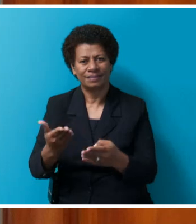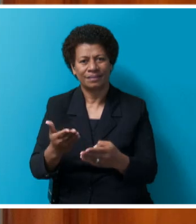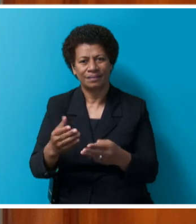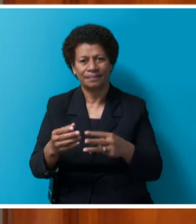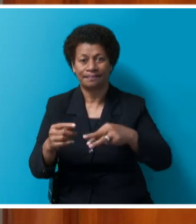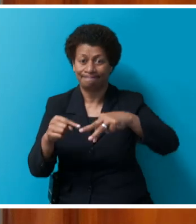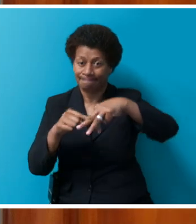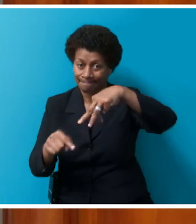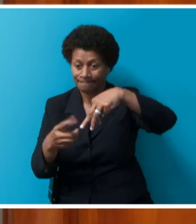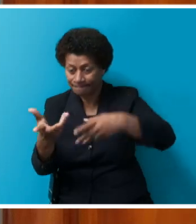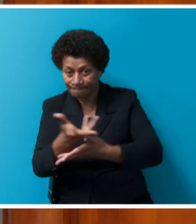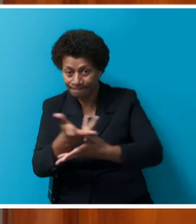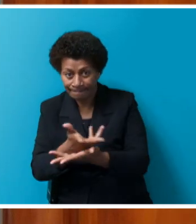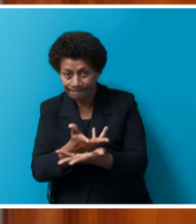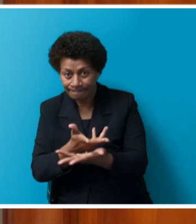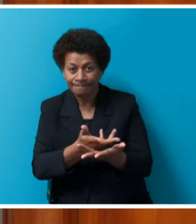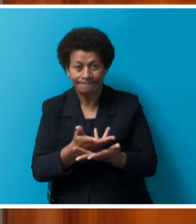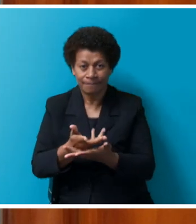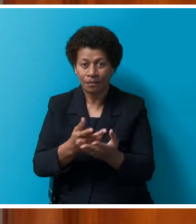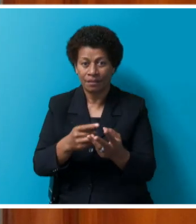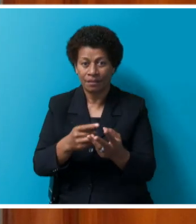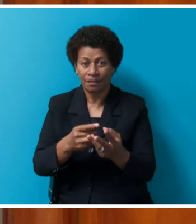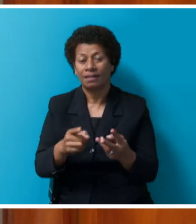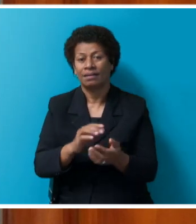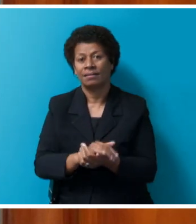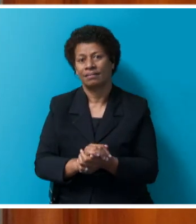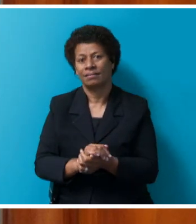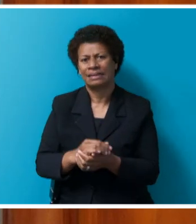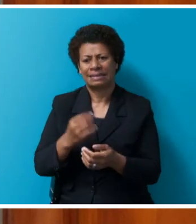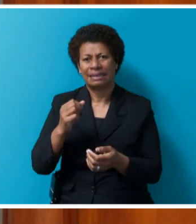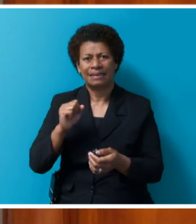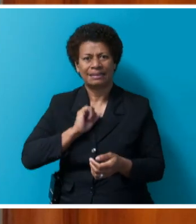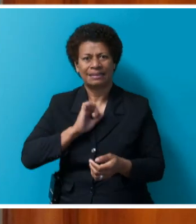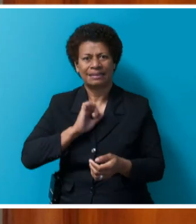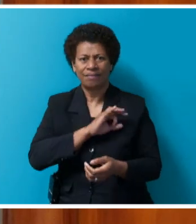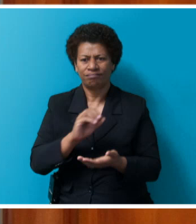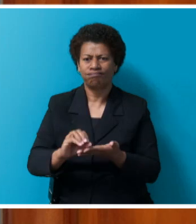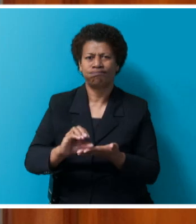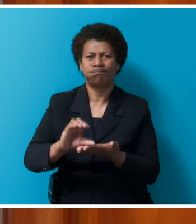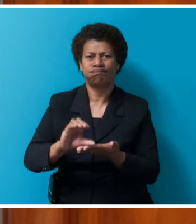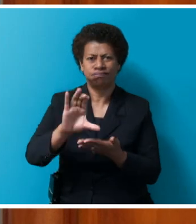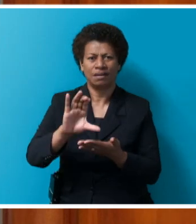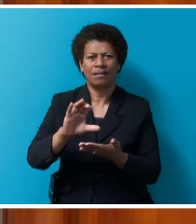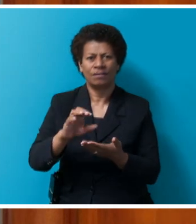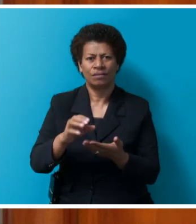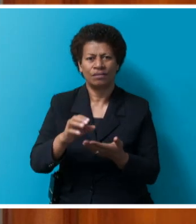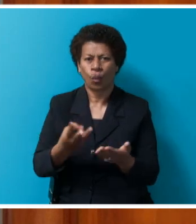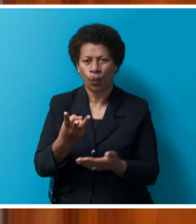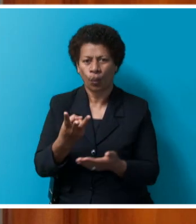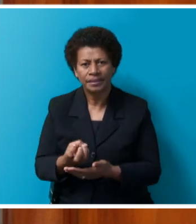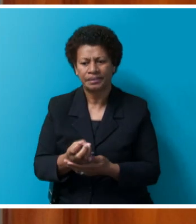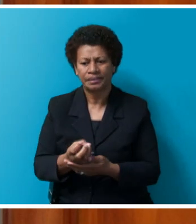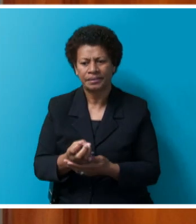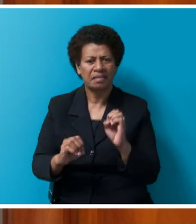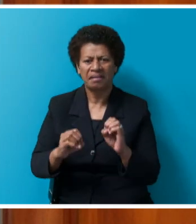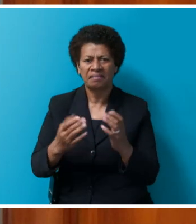consultations. We've paid our civil servants their due, pending for years. We've increased the pay of our civil servants without a job evaluation